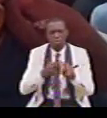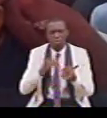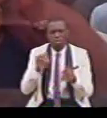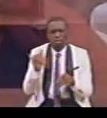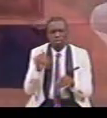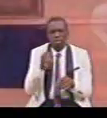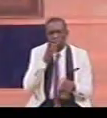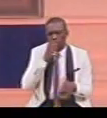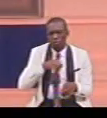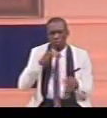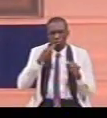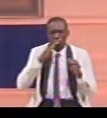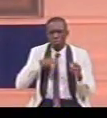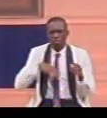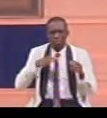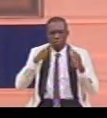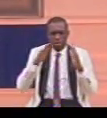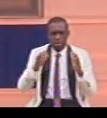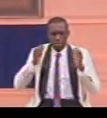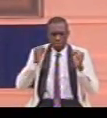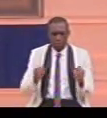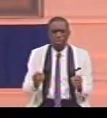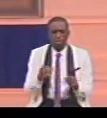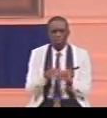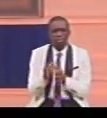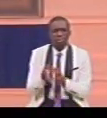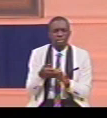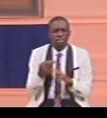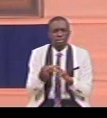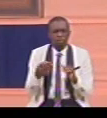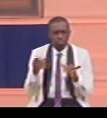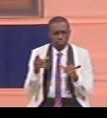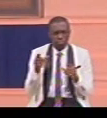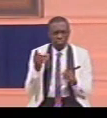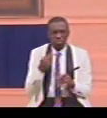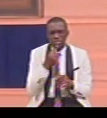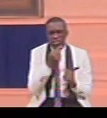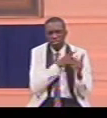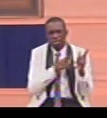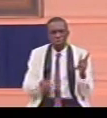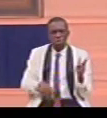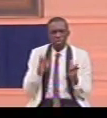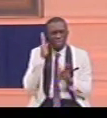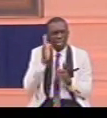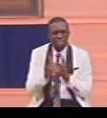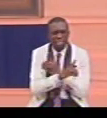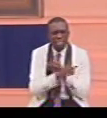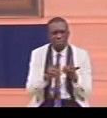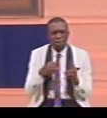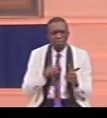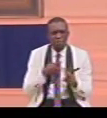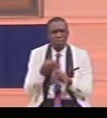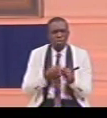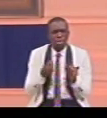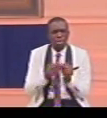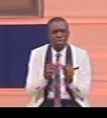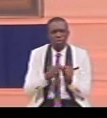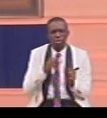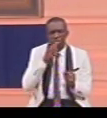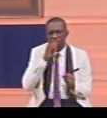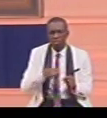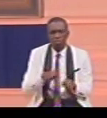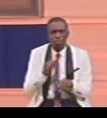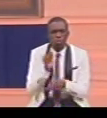let me read it now for you it says and the Lord shall deliver me from every evil work and will